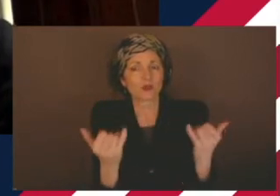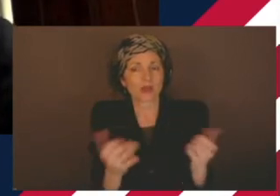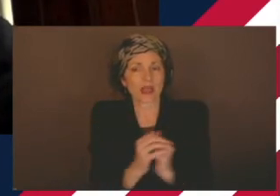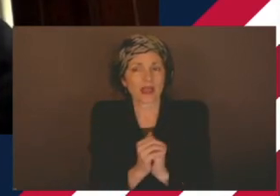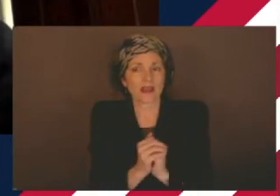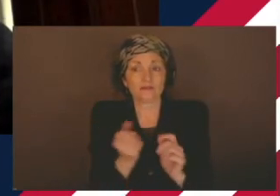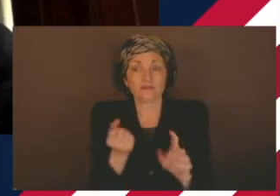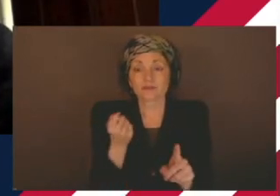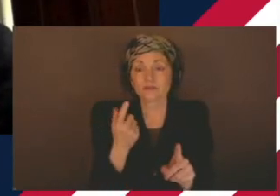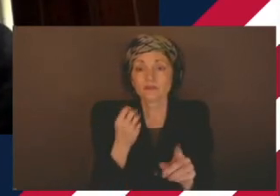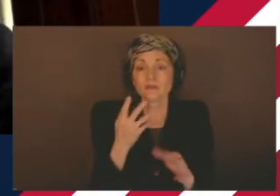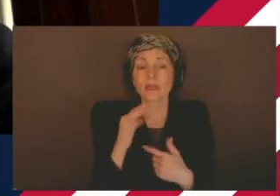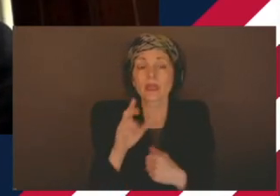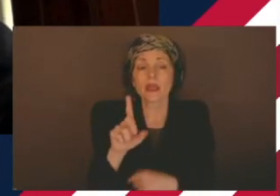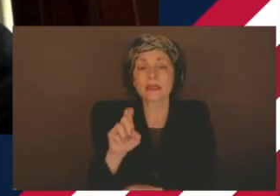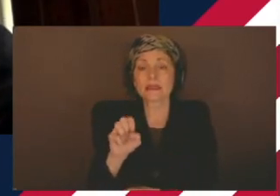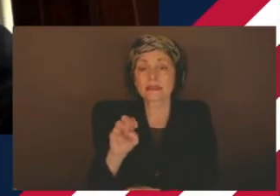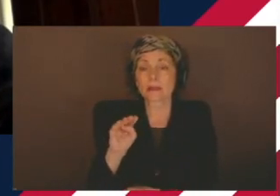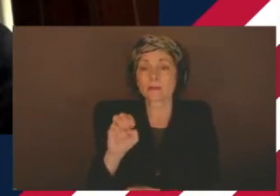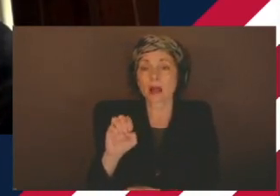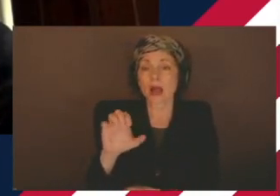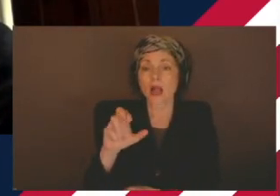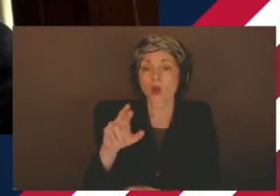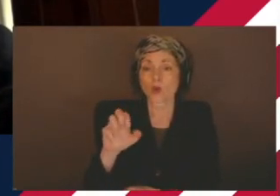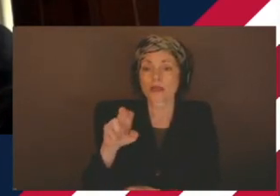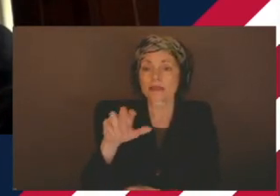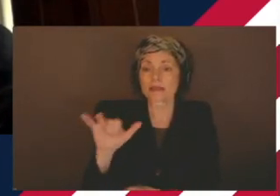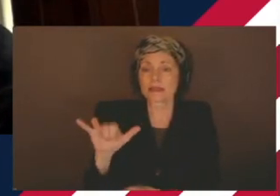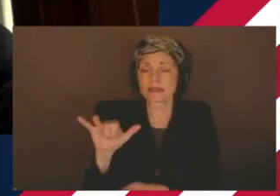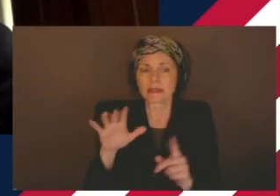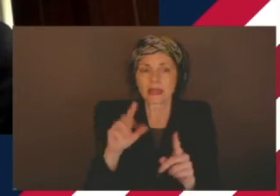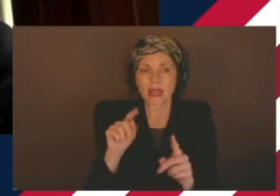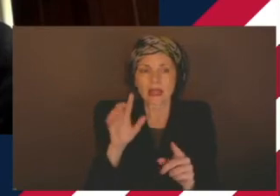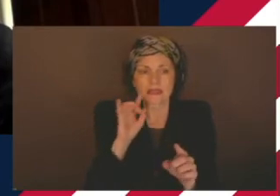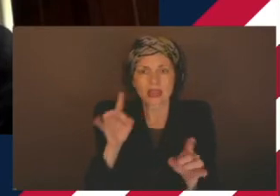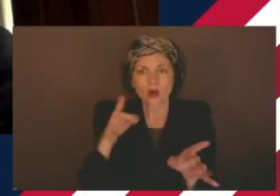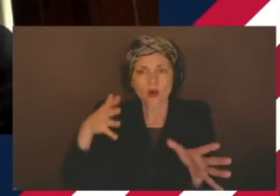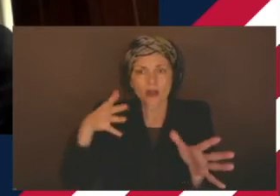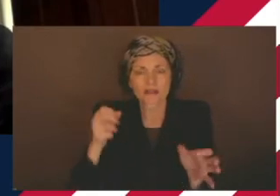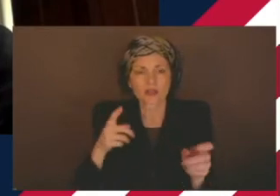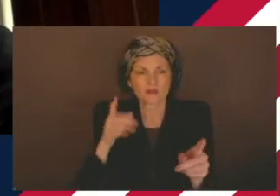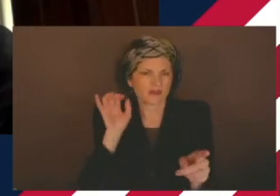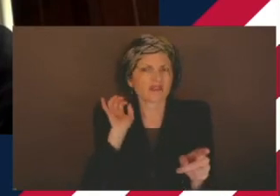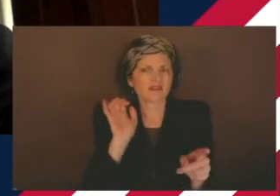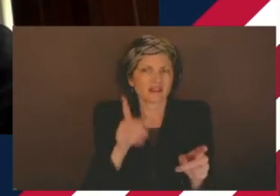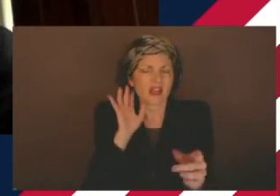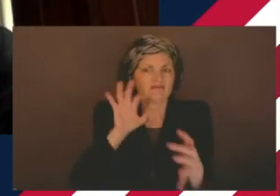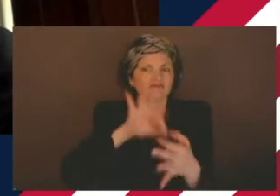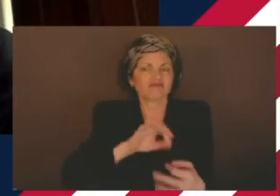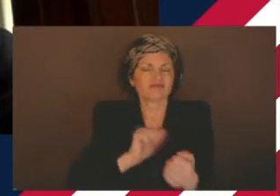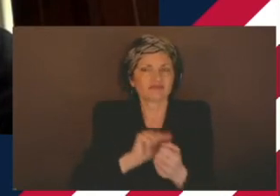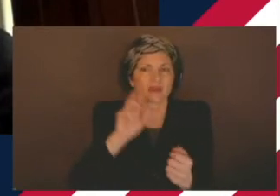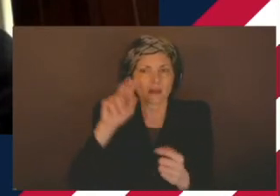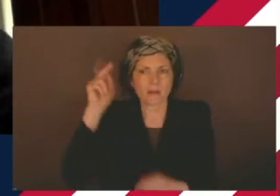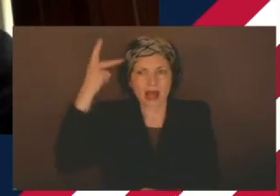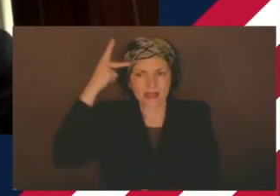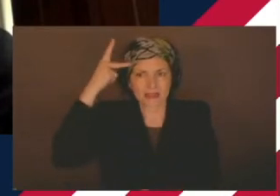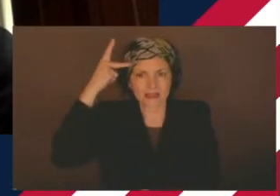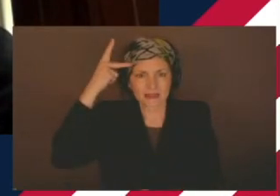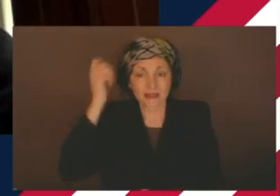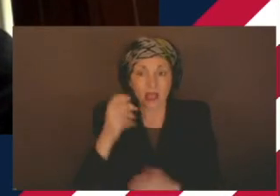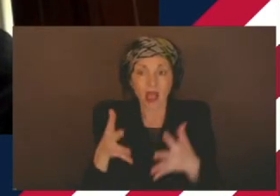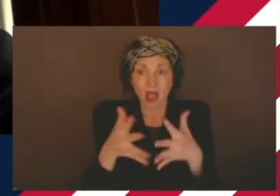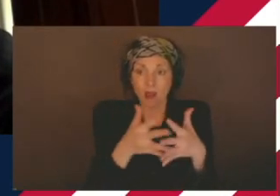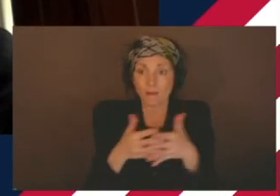democracy and authoritarianism will be a defining feature of geopolitics. Americans' way of life is at stake. Vladimir Putin and